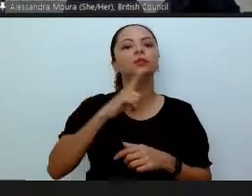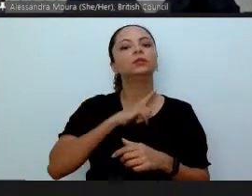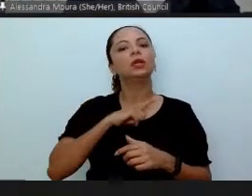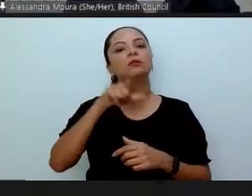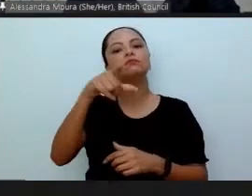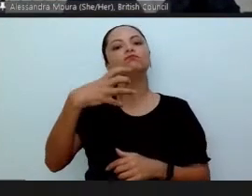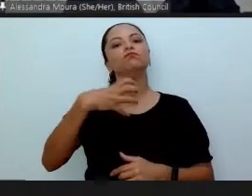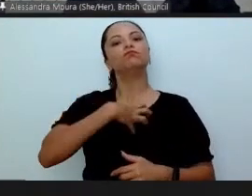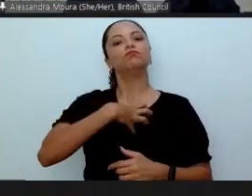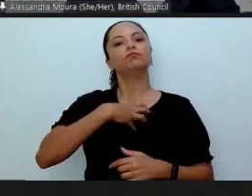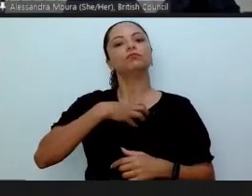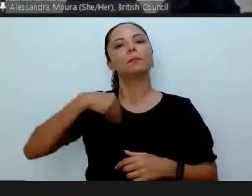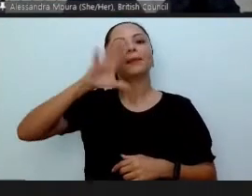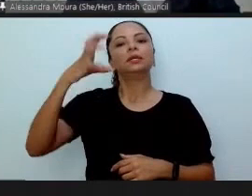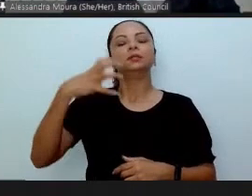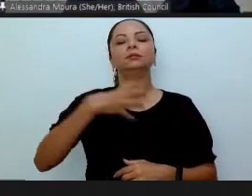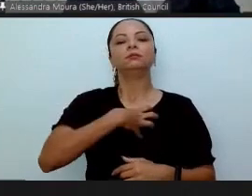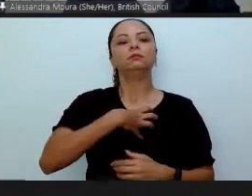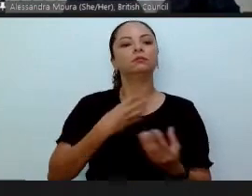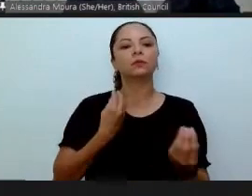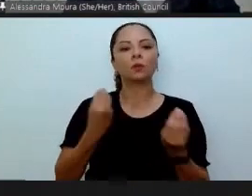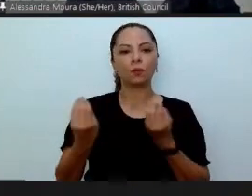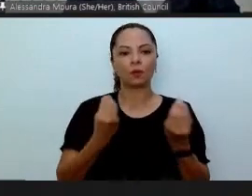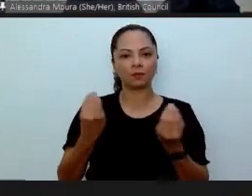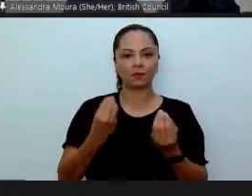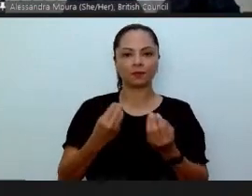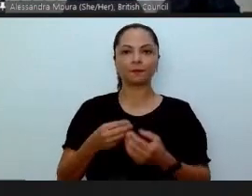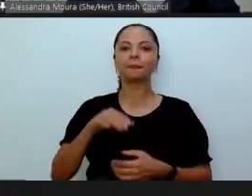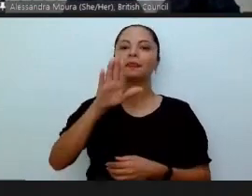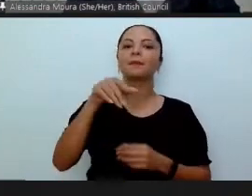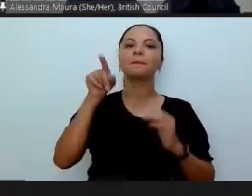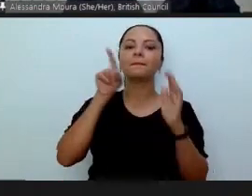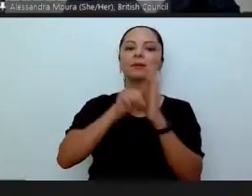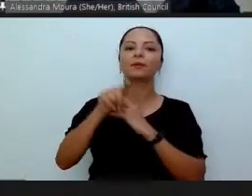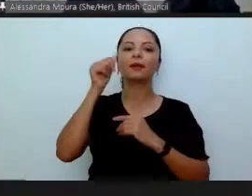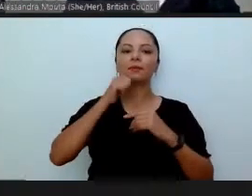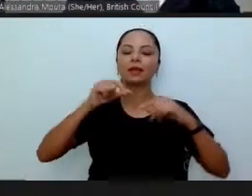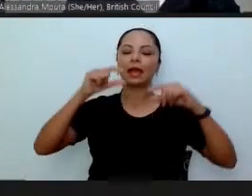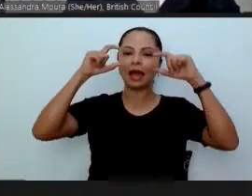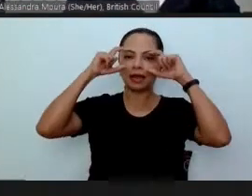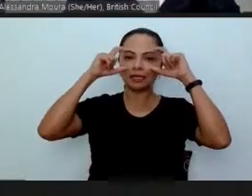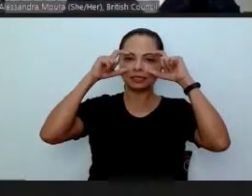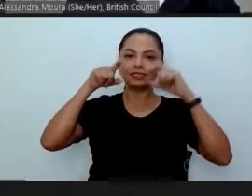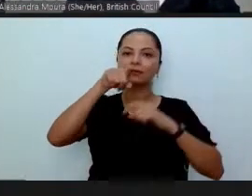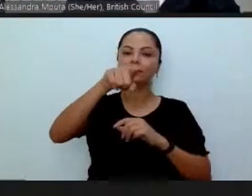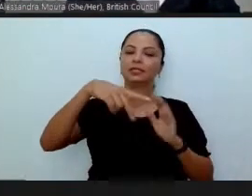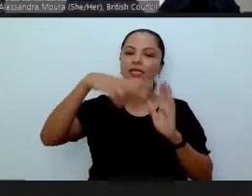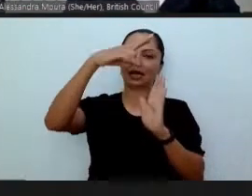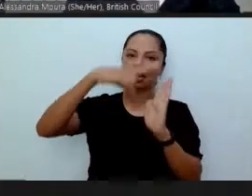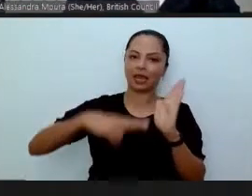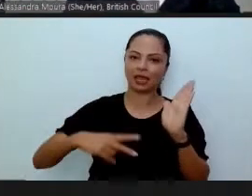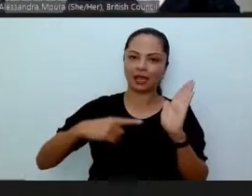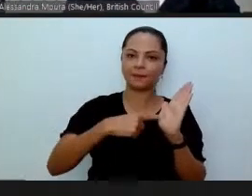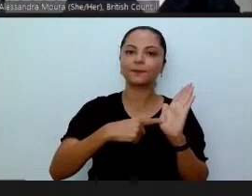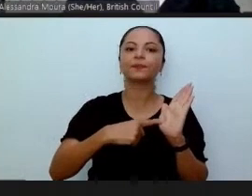I'm going to ask you to read them, Alessandra, and just say which of these three you think is the most important.